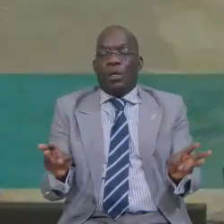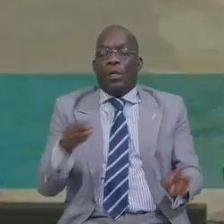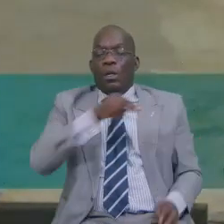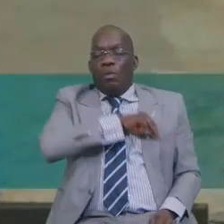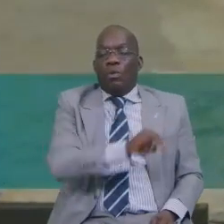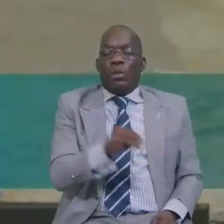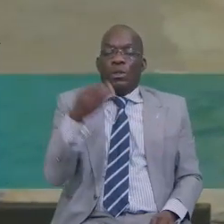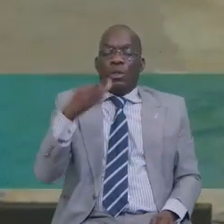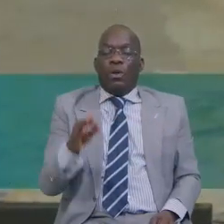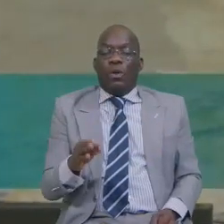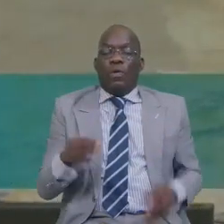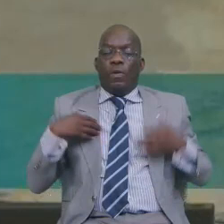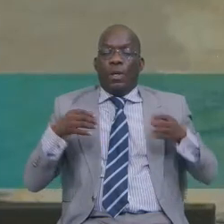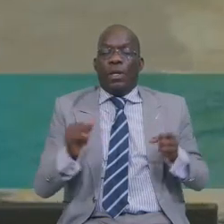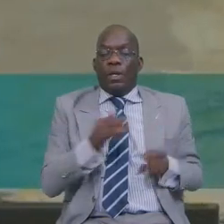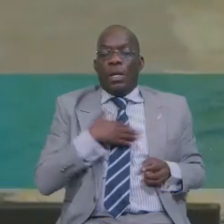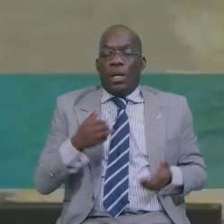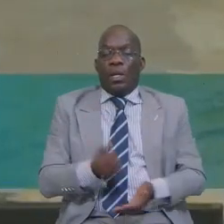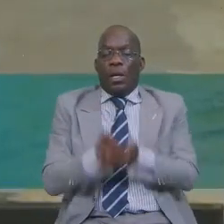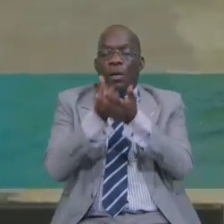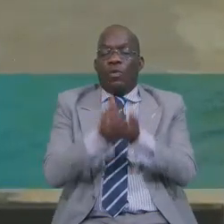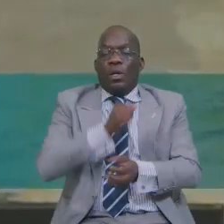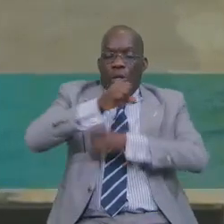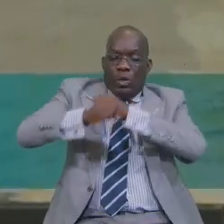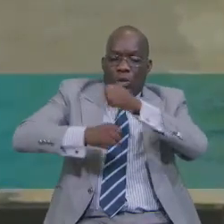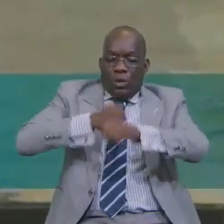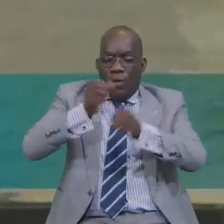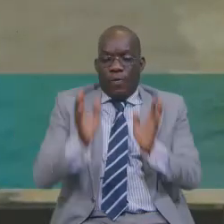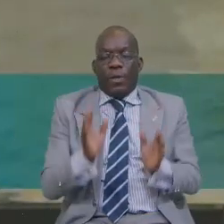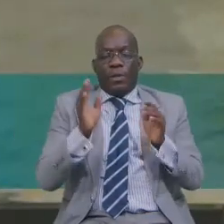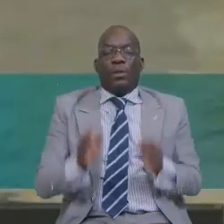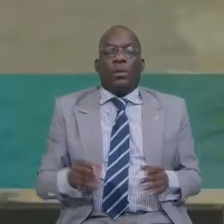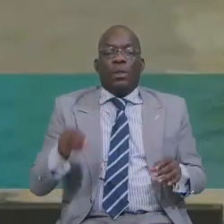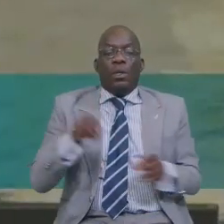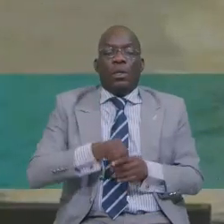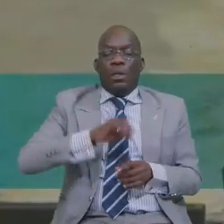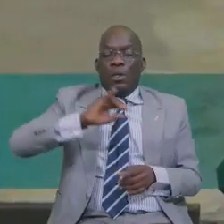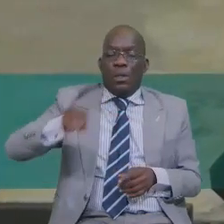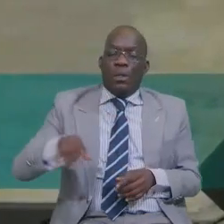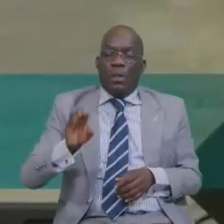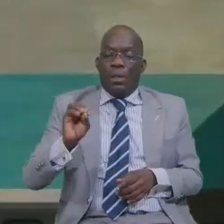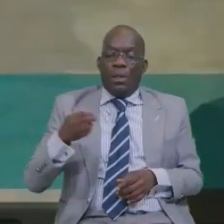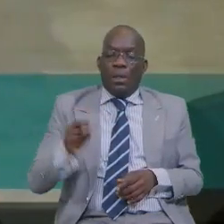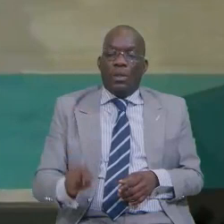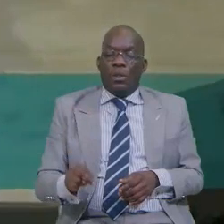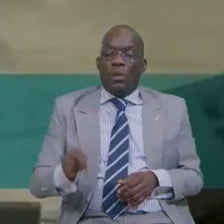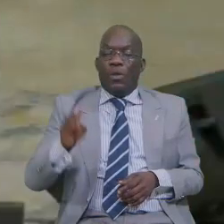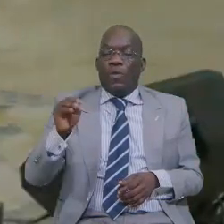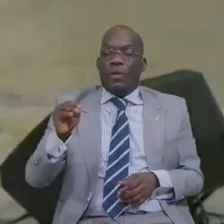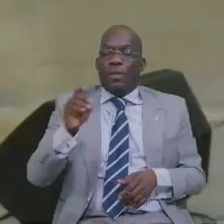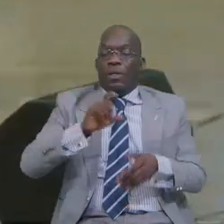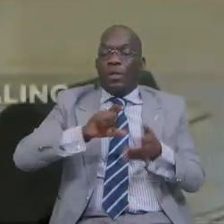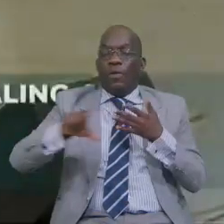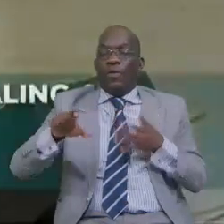and helping sufferers. We're told in John chapter 14, verse 10. In